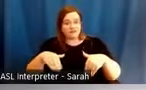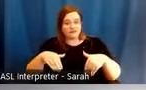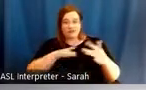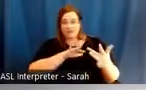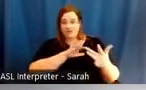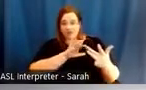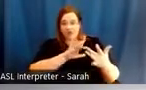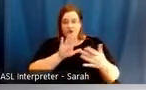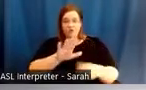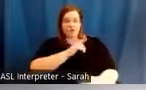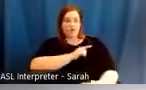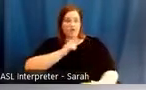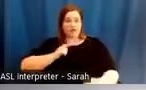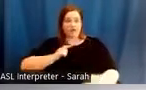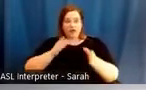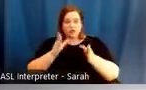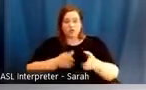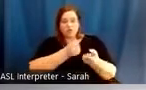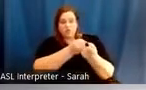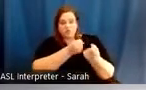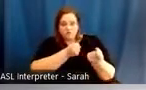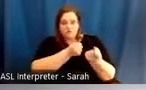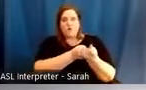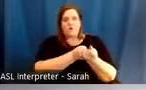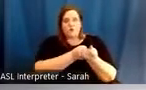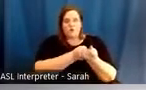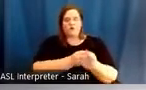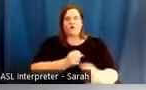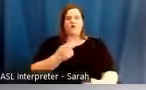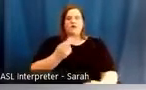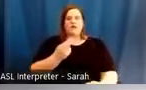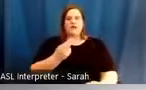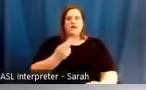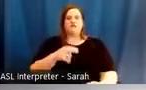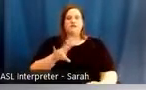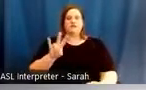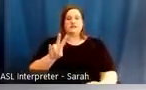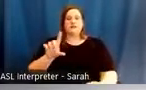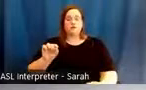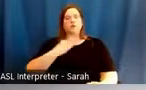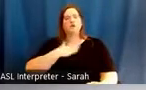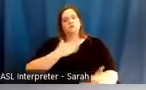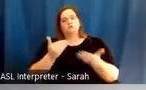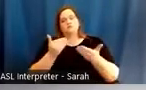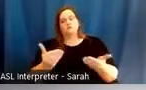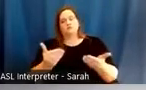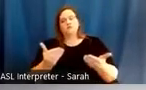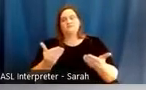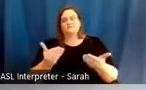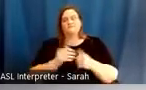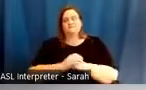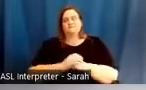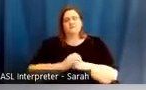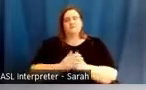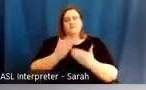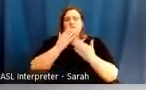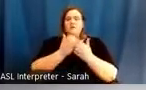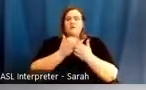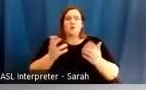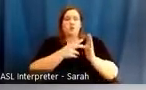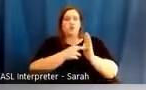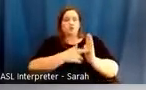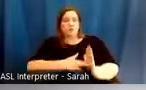your legislators to support H720, please do so. And thank you so much,